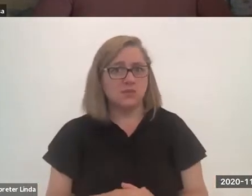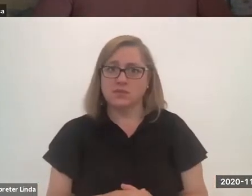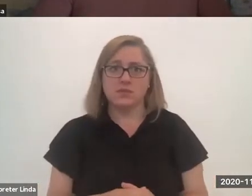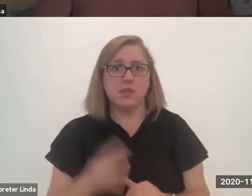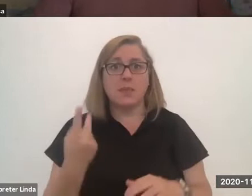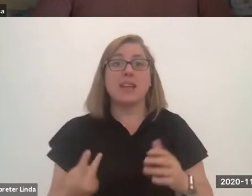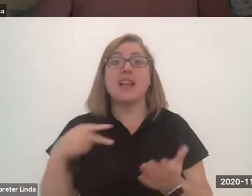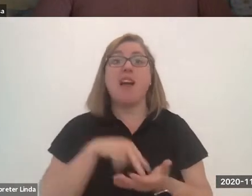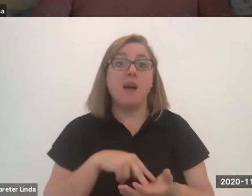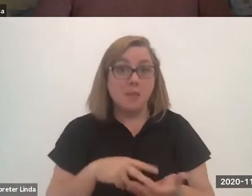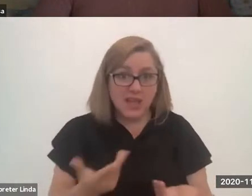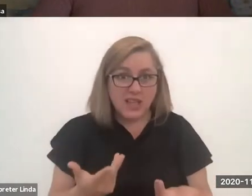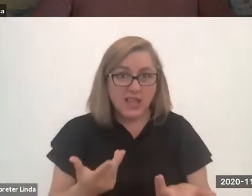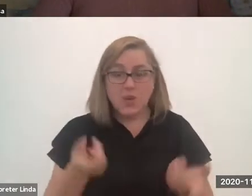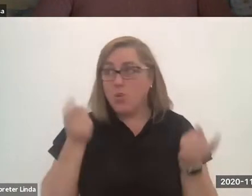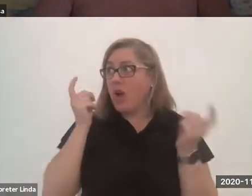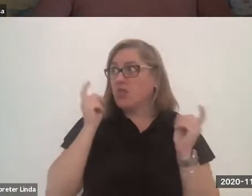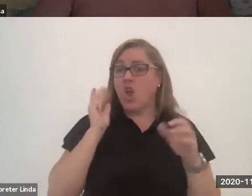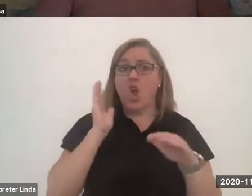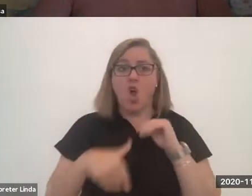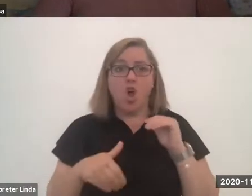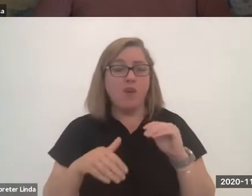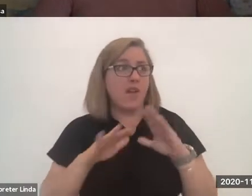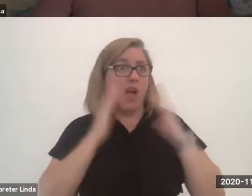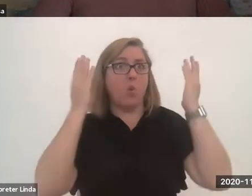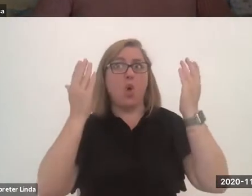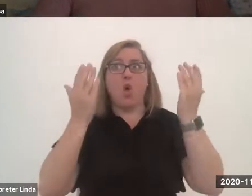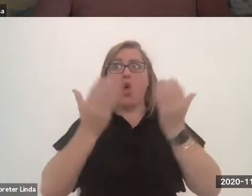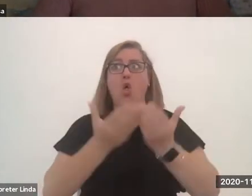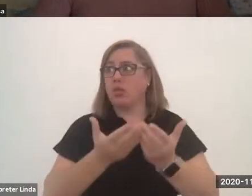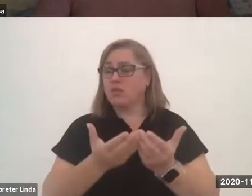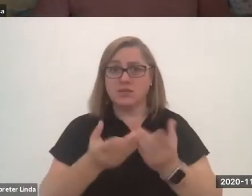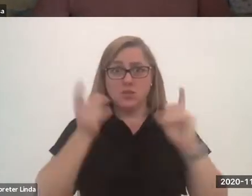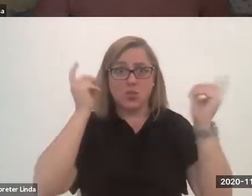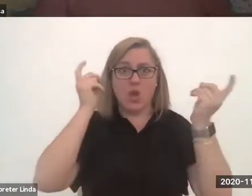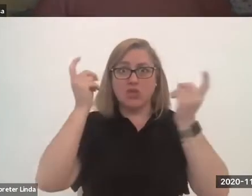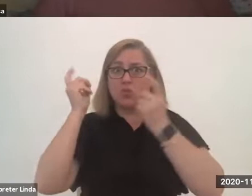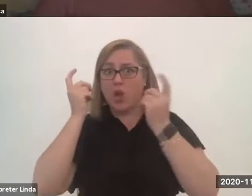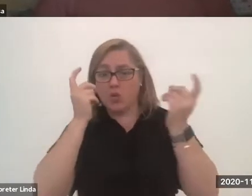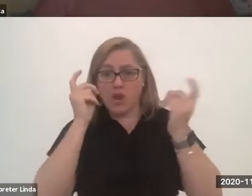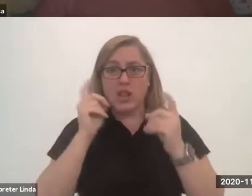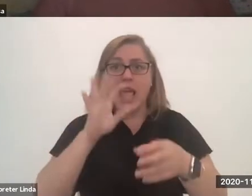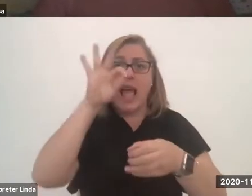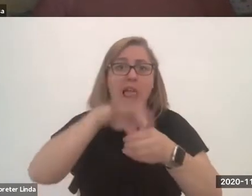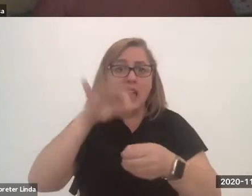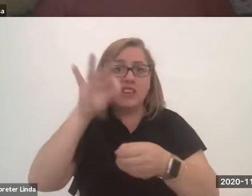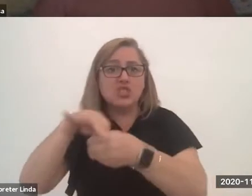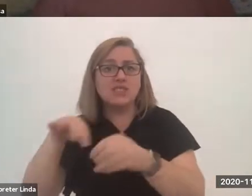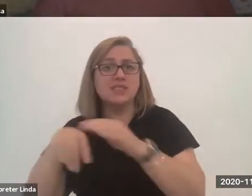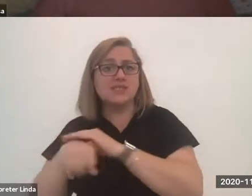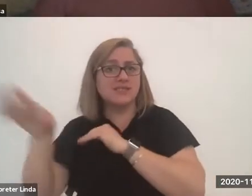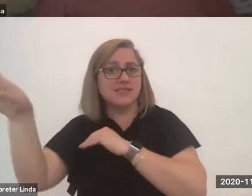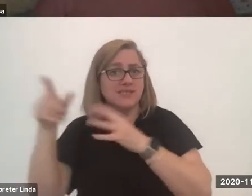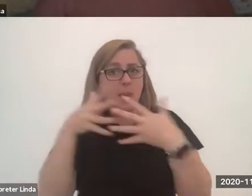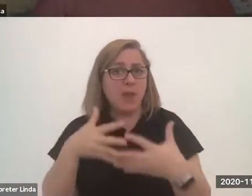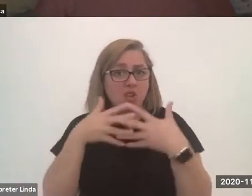up and worry about the state of everything. I mean, especially with the election in the US, and that just to worry